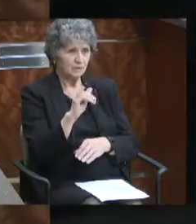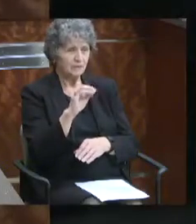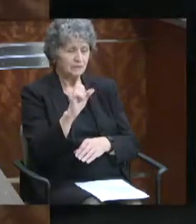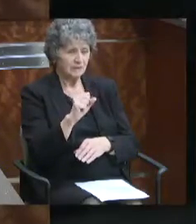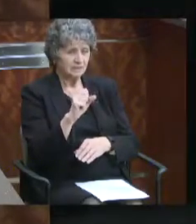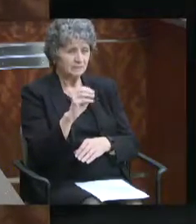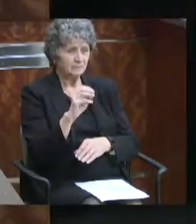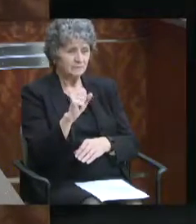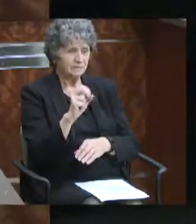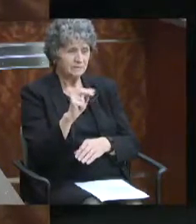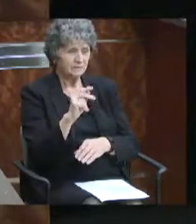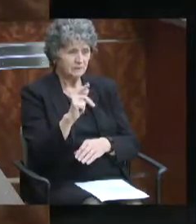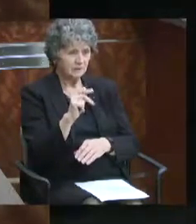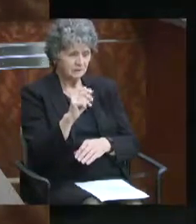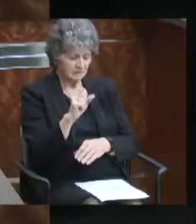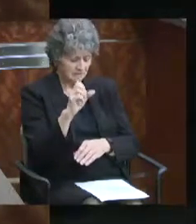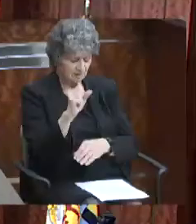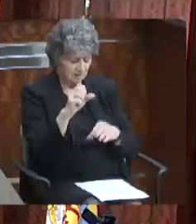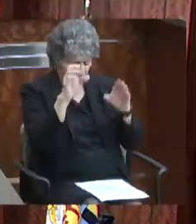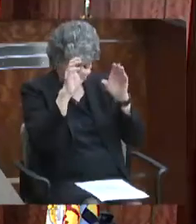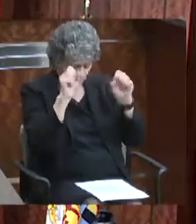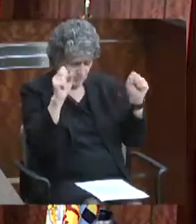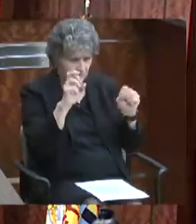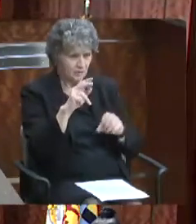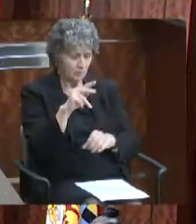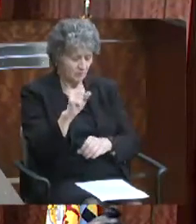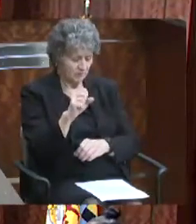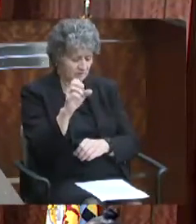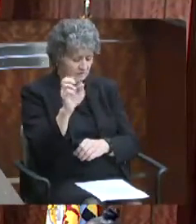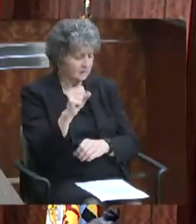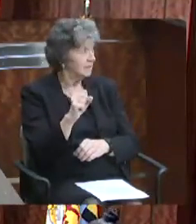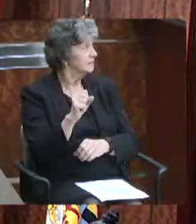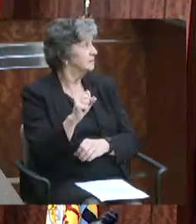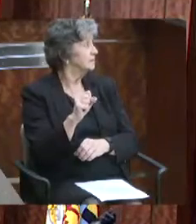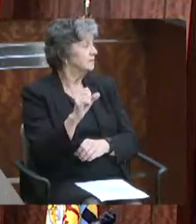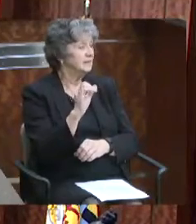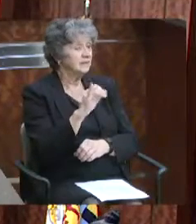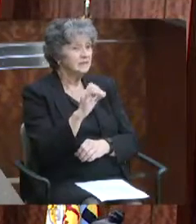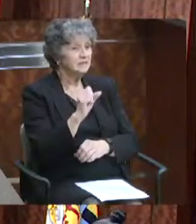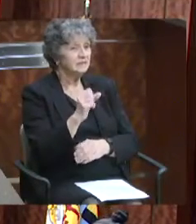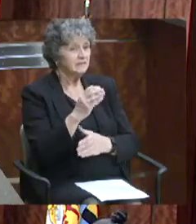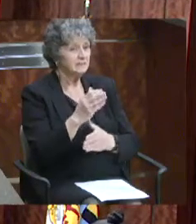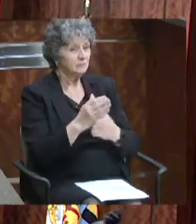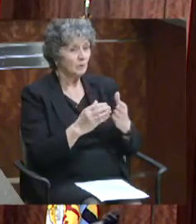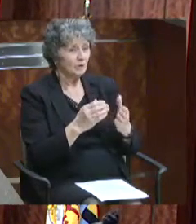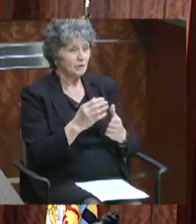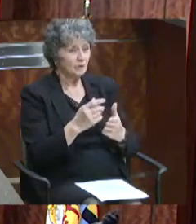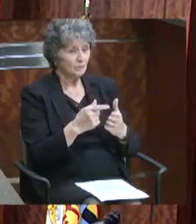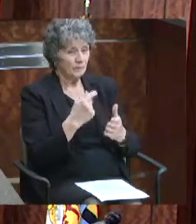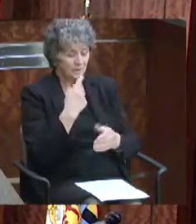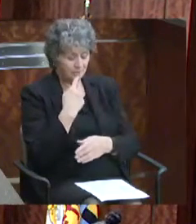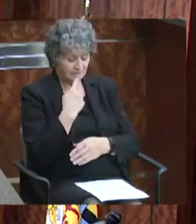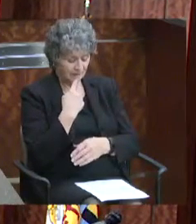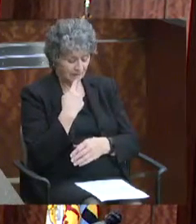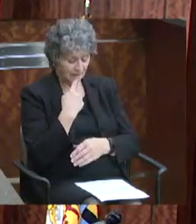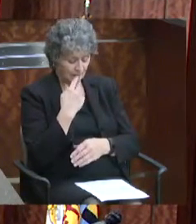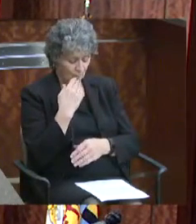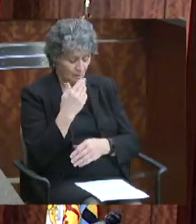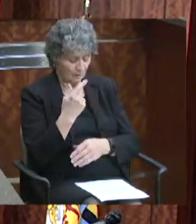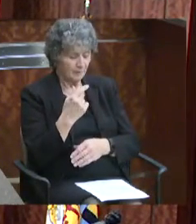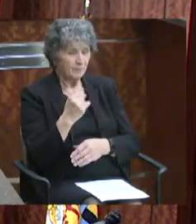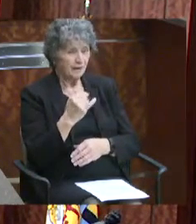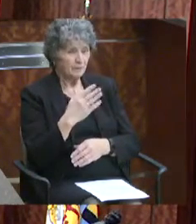Yes. President Rex? Yes. This is part of what I was telling you that's coming forward. I'd be more than happy to give you a copy of it if you'd like to have